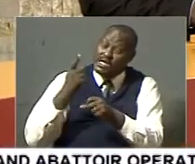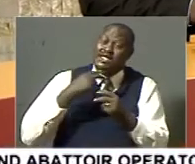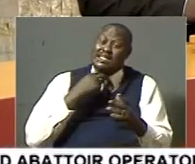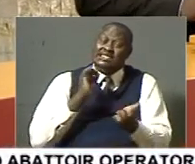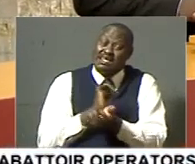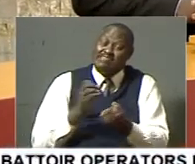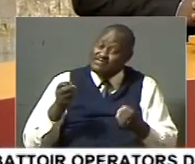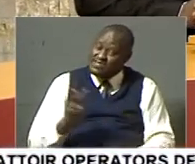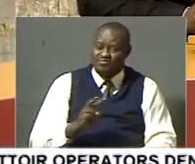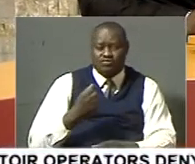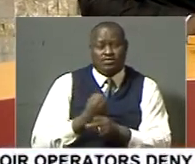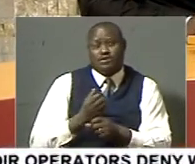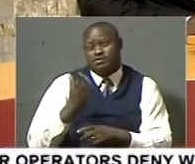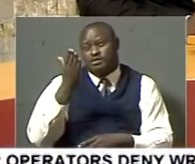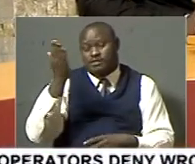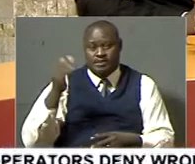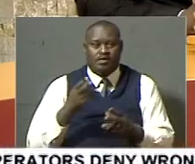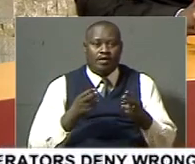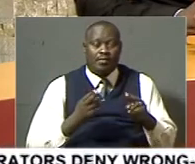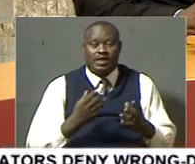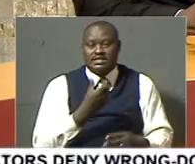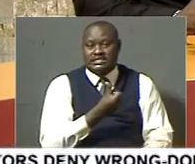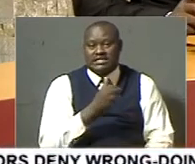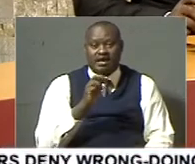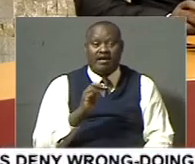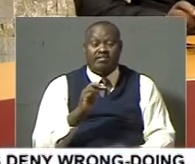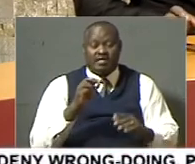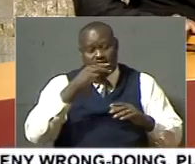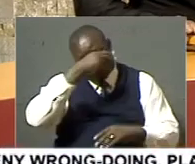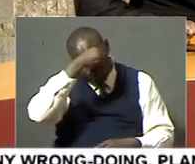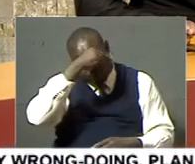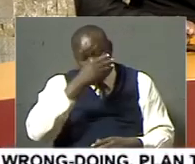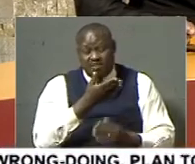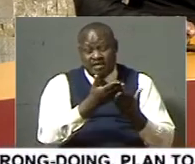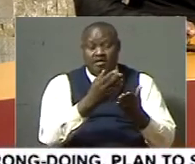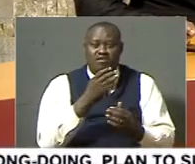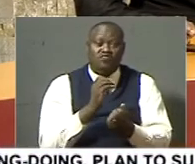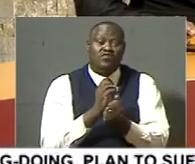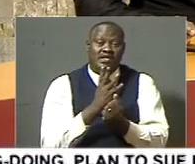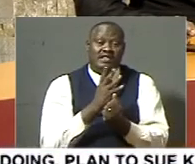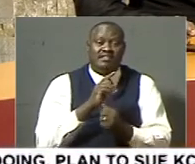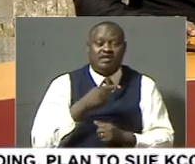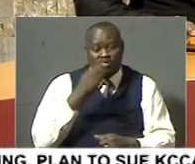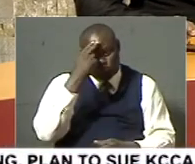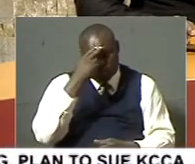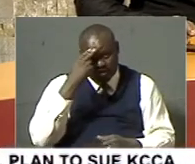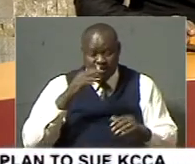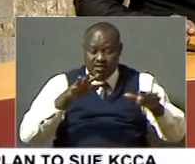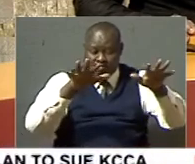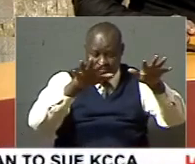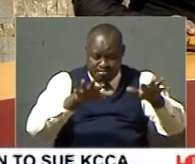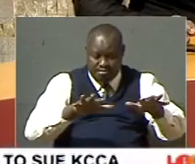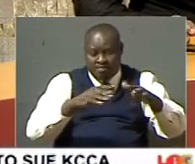made the appeal during Makerere University's 68th graduation ceremony, where over 14,000 students were awarded various